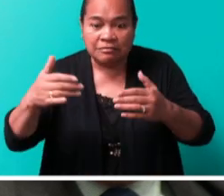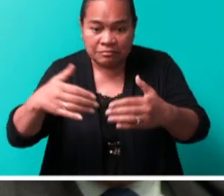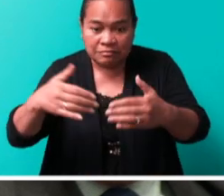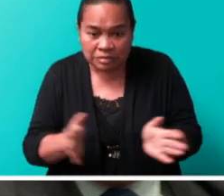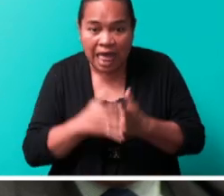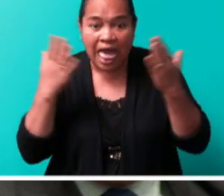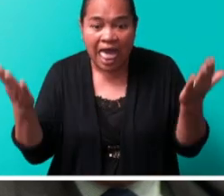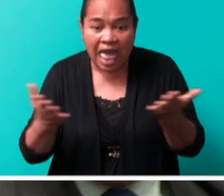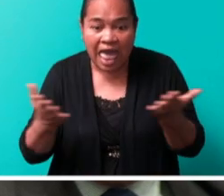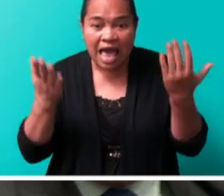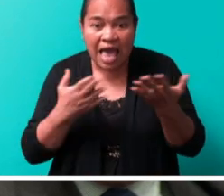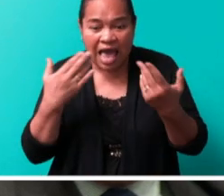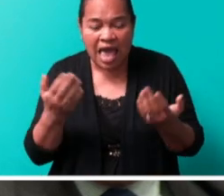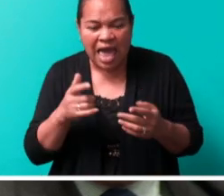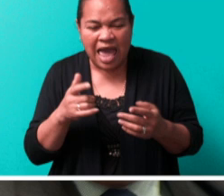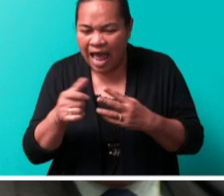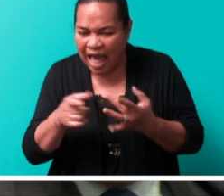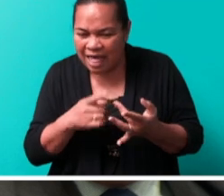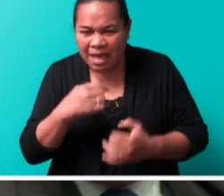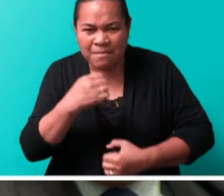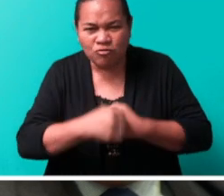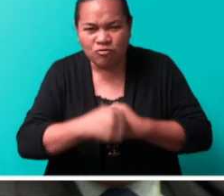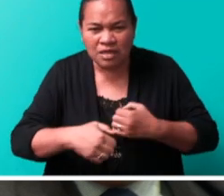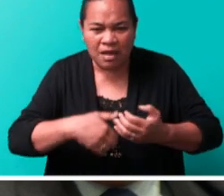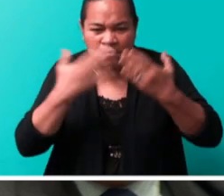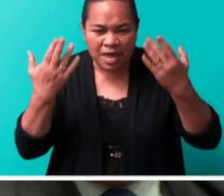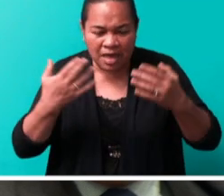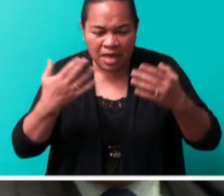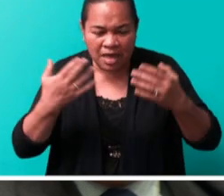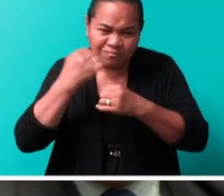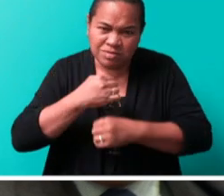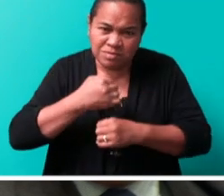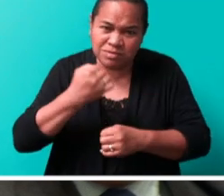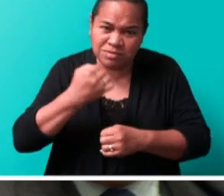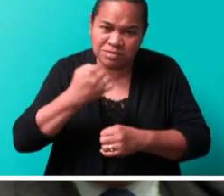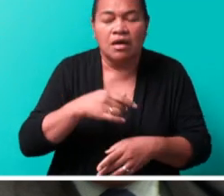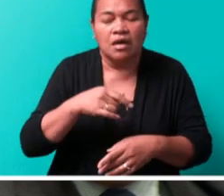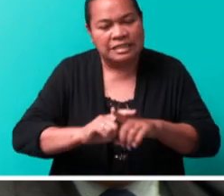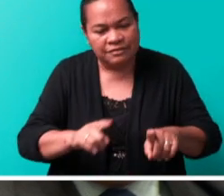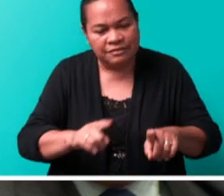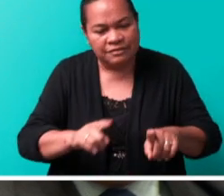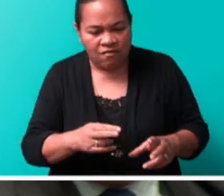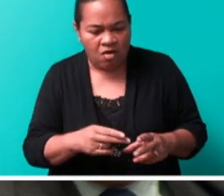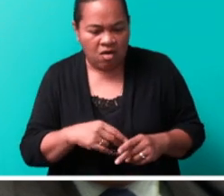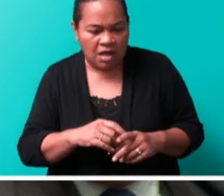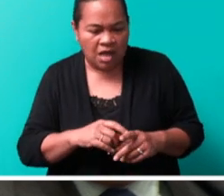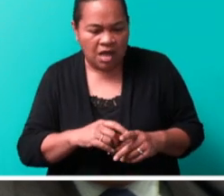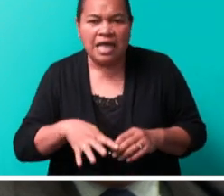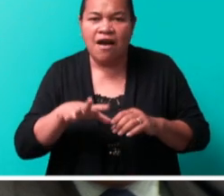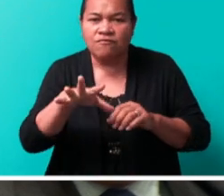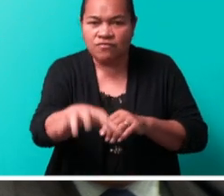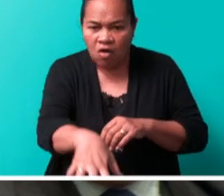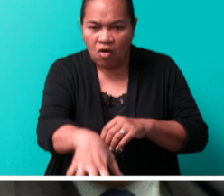receivers, and load-bearing plants and machineries such as cranes, mobile plants, forklifts,